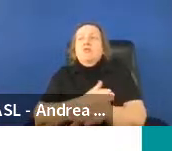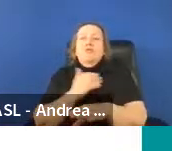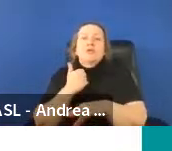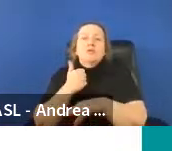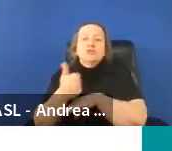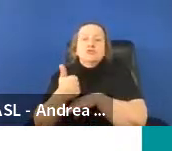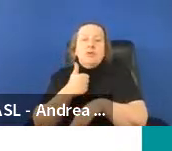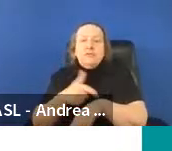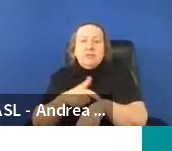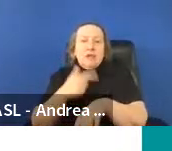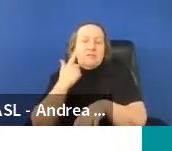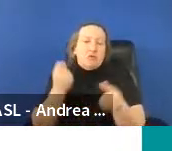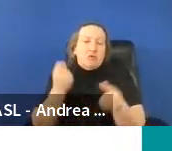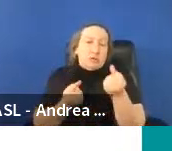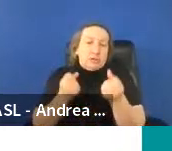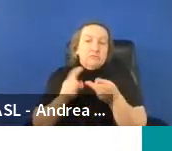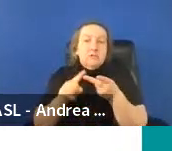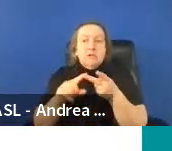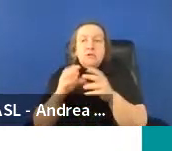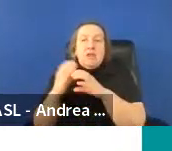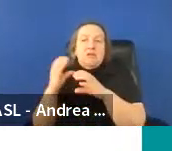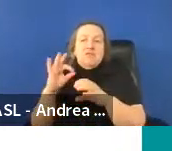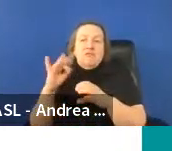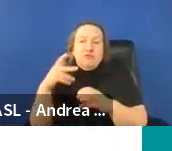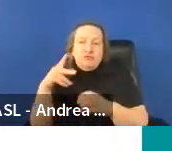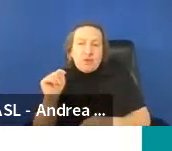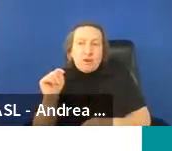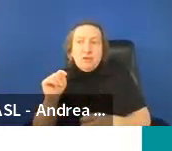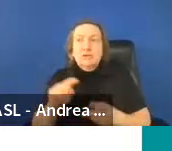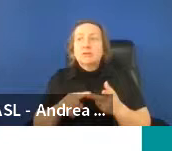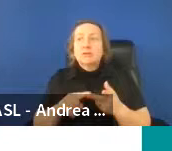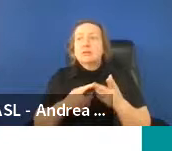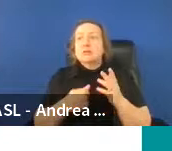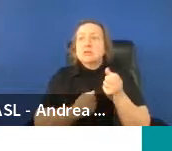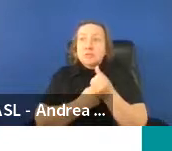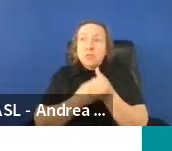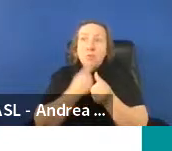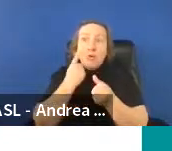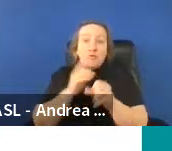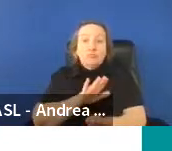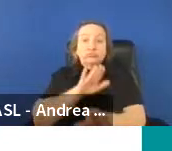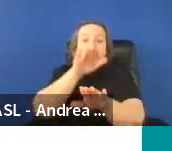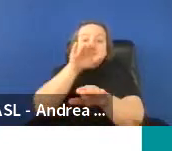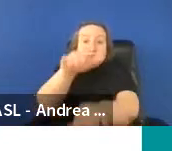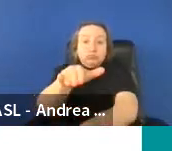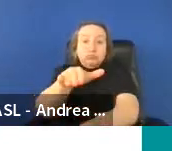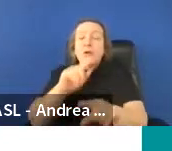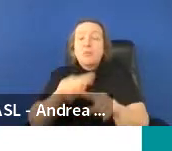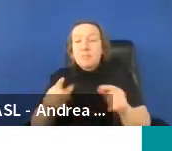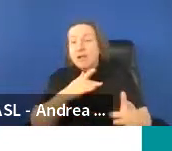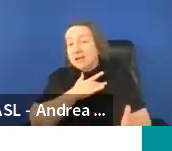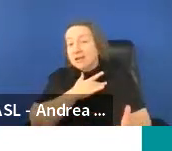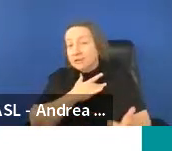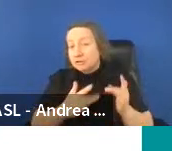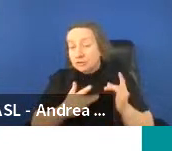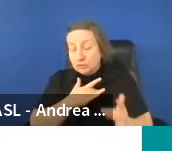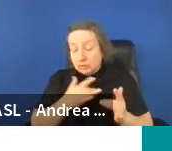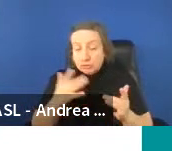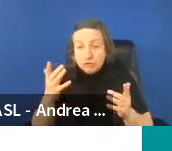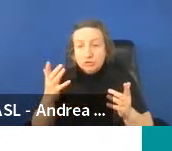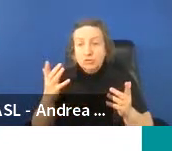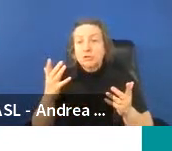freight. There was support expressed for the stacked alignment, but concern with